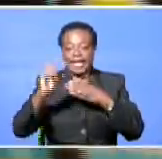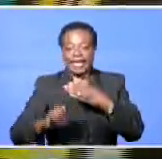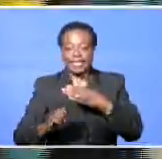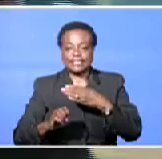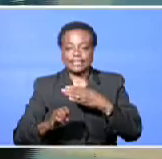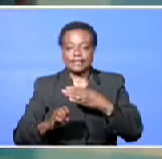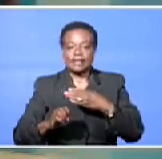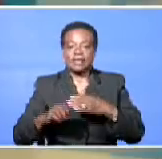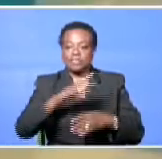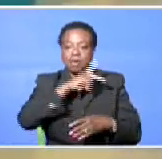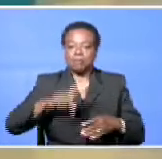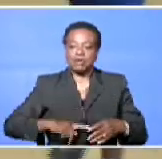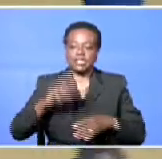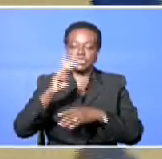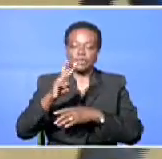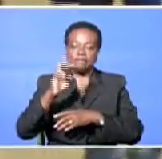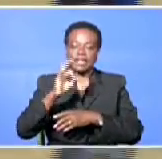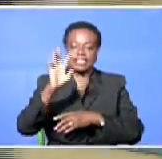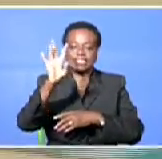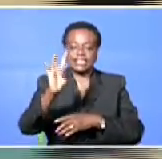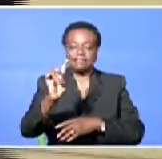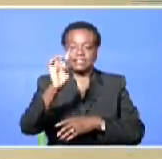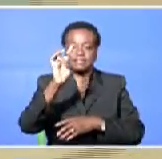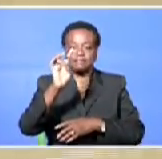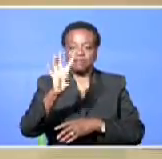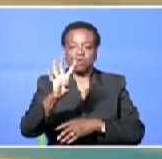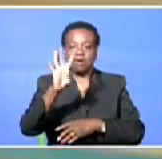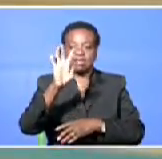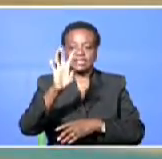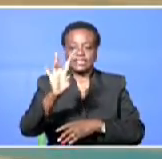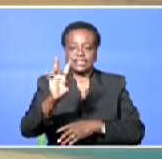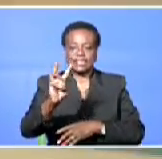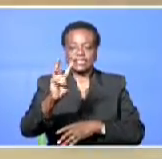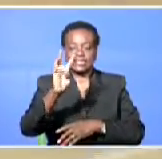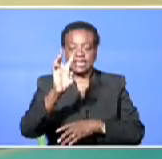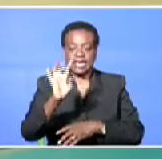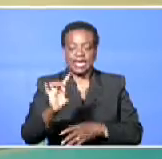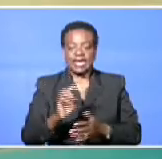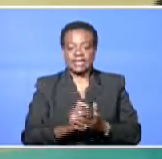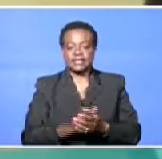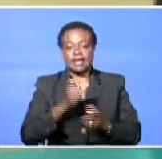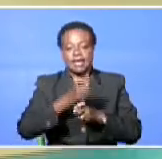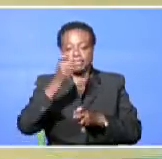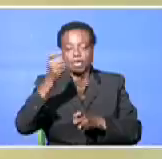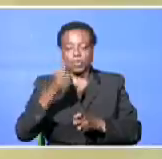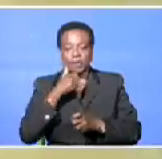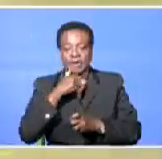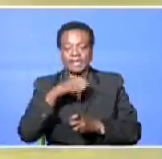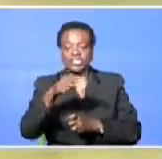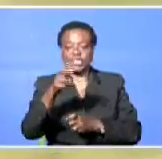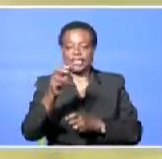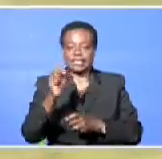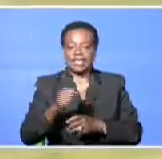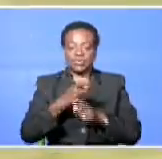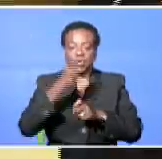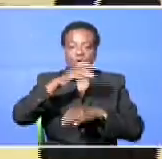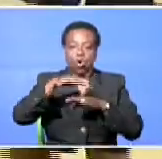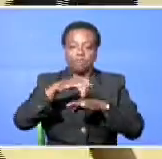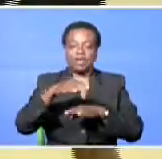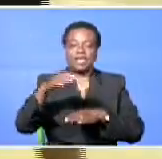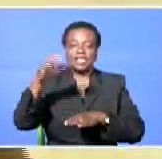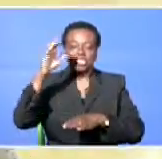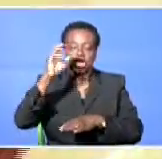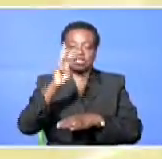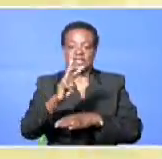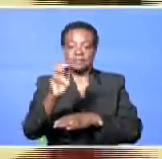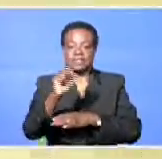packing 74-68. The GHS Magic stayed alive with a 75-44 win over Charles W. Saunders.